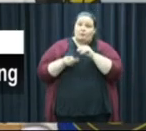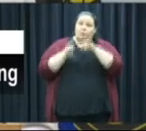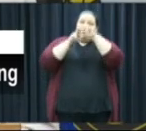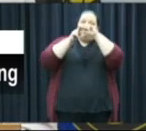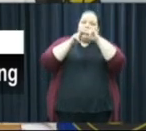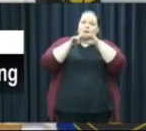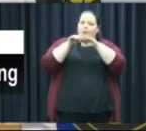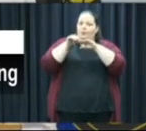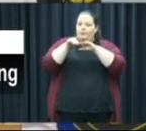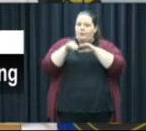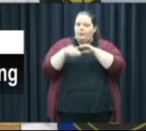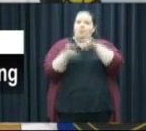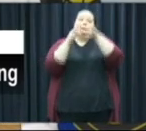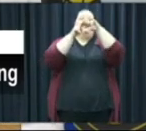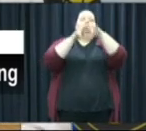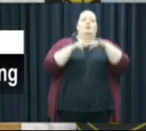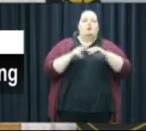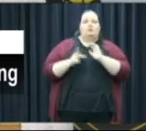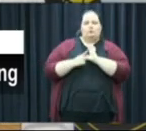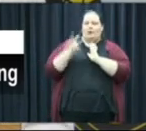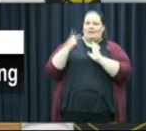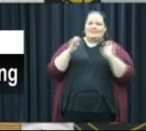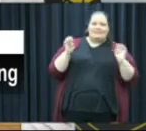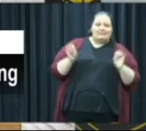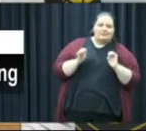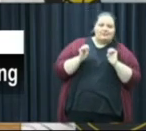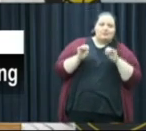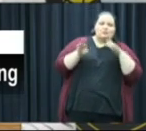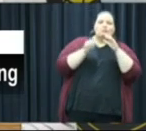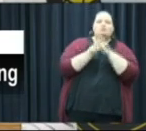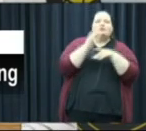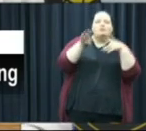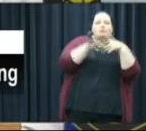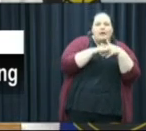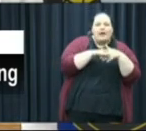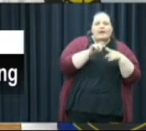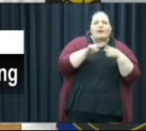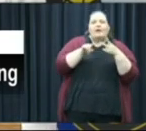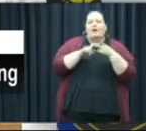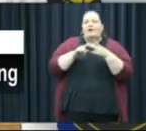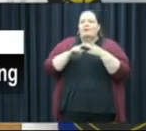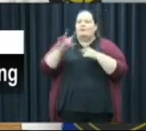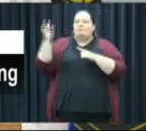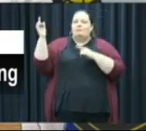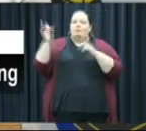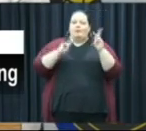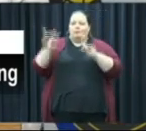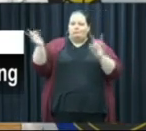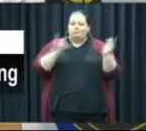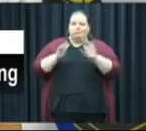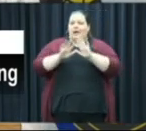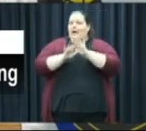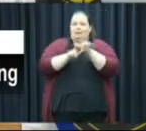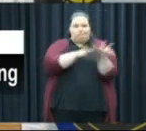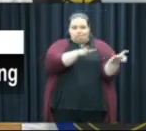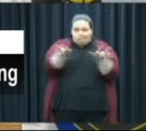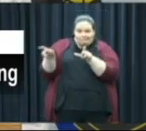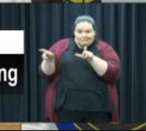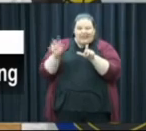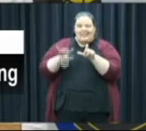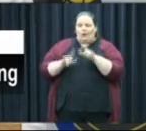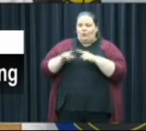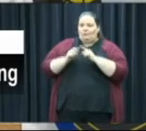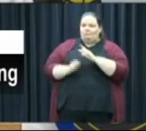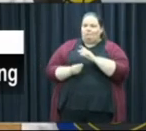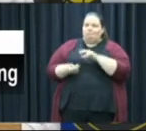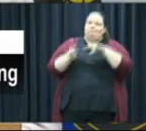the country and into the province. So now, if we see a surge in cases, again, we have very clear